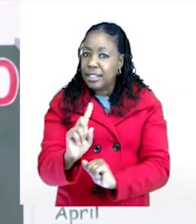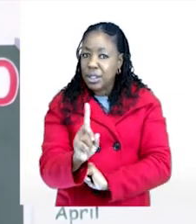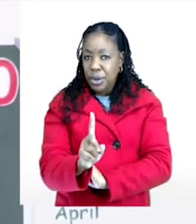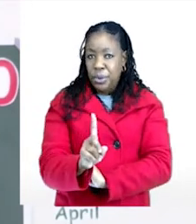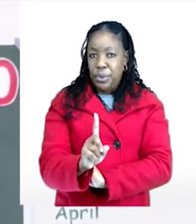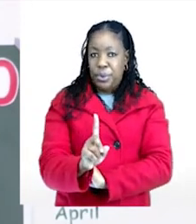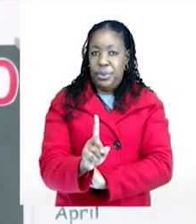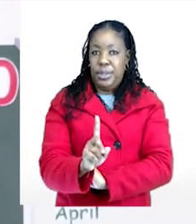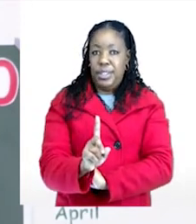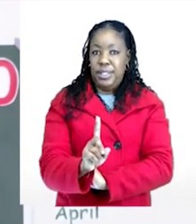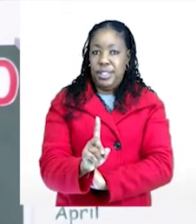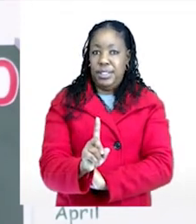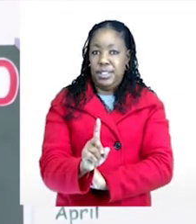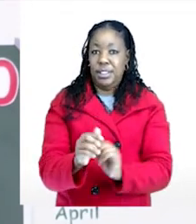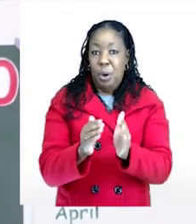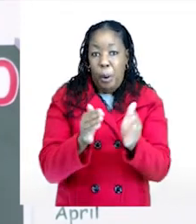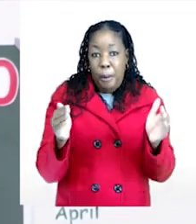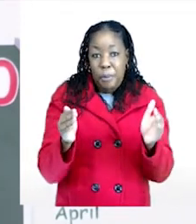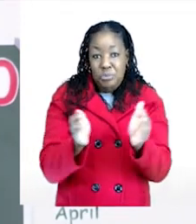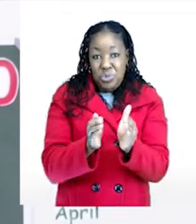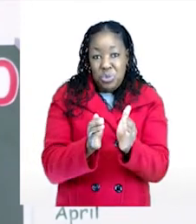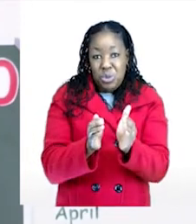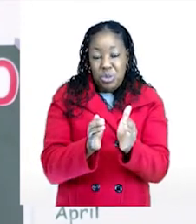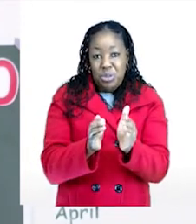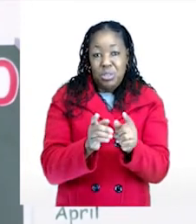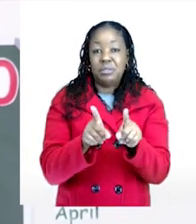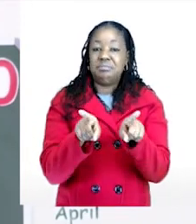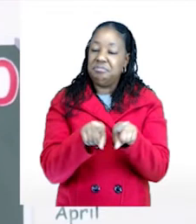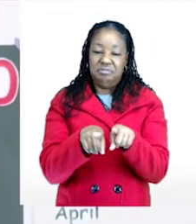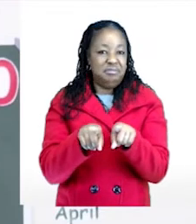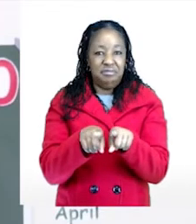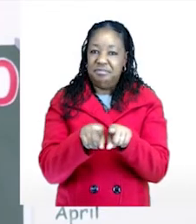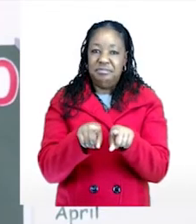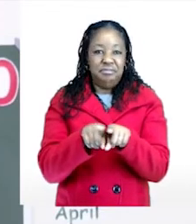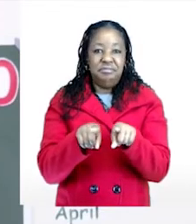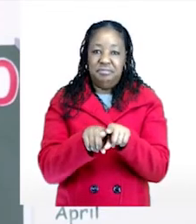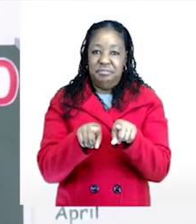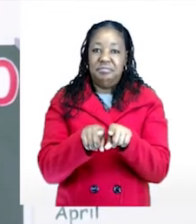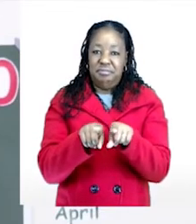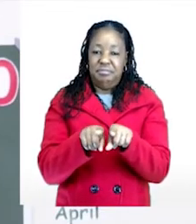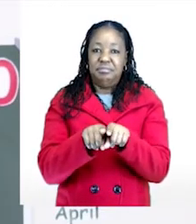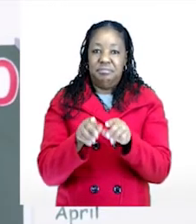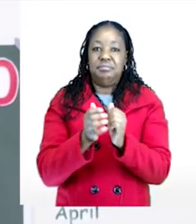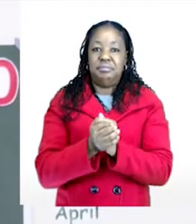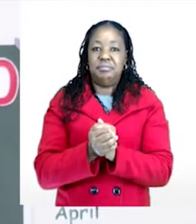the size of the buckets. The buckets are of the same